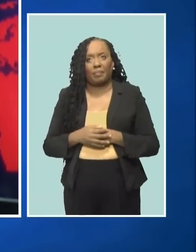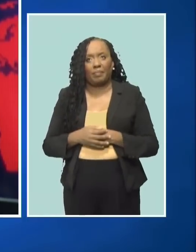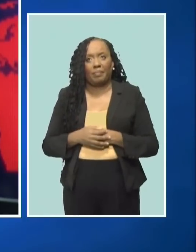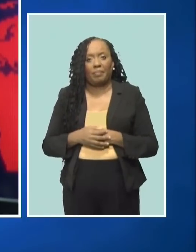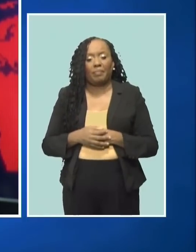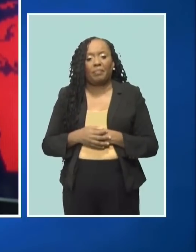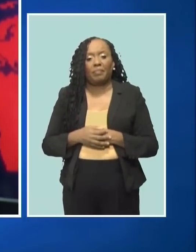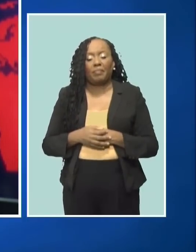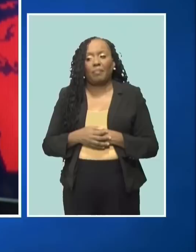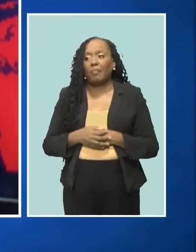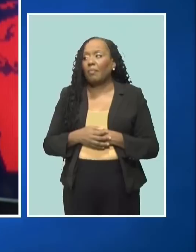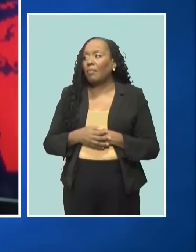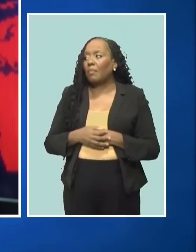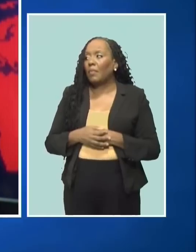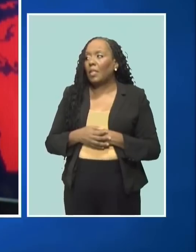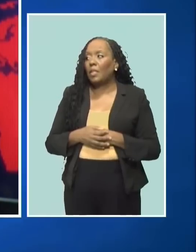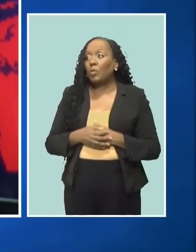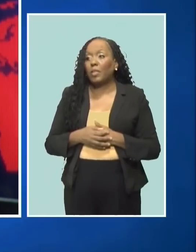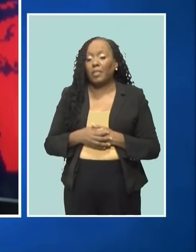The officers' mess, we have